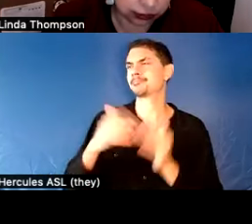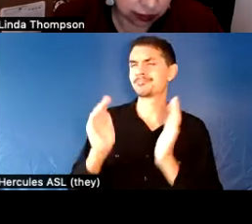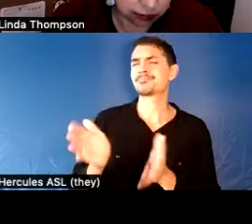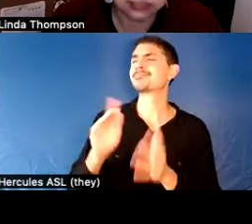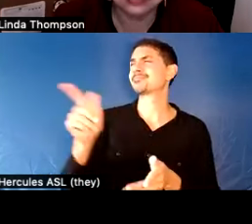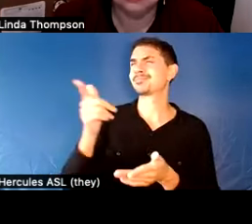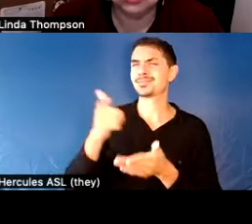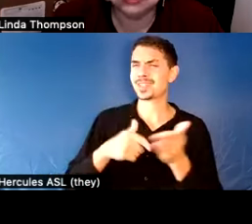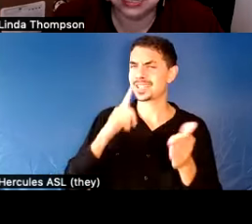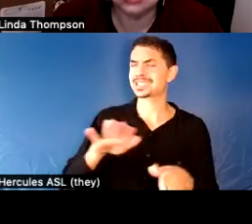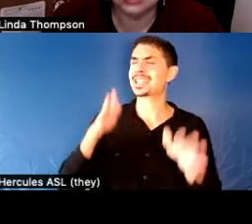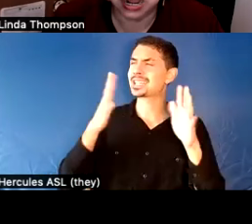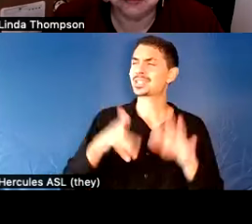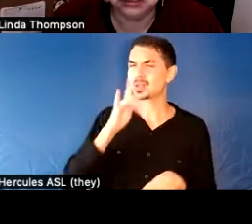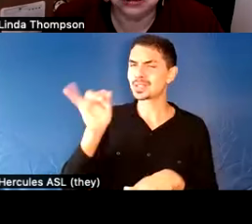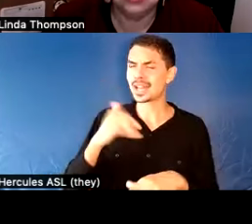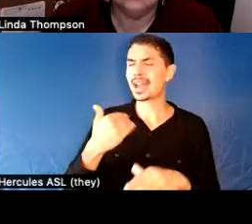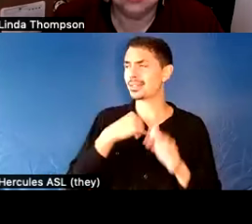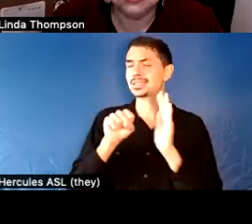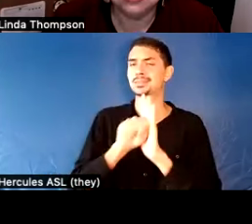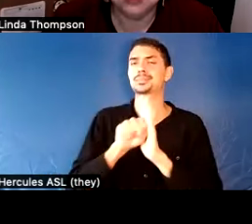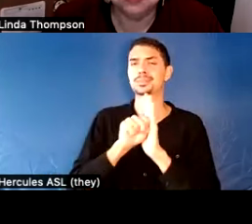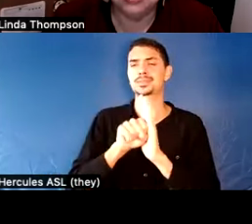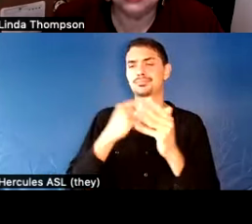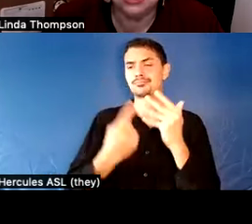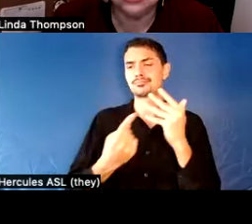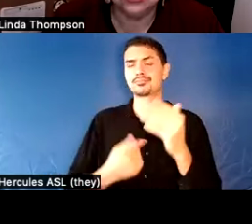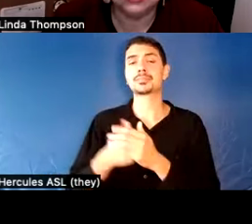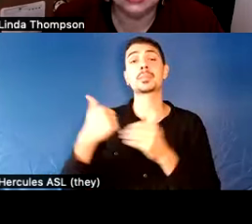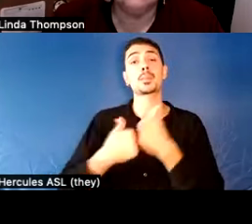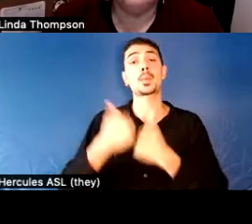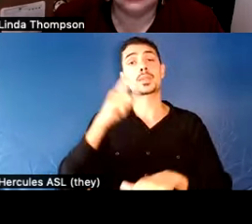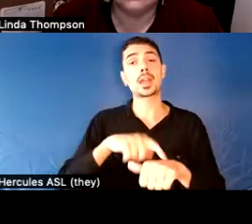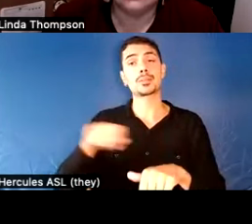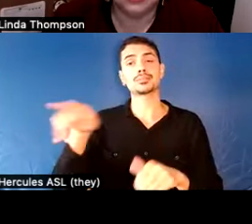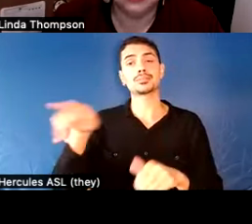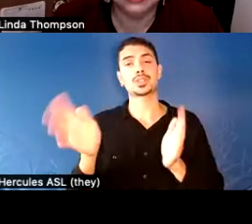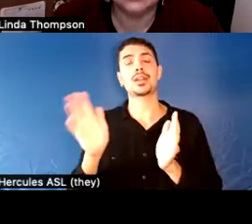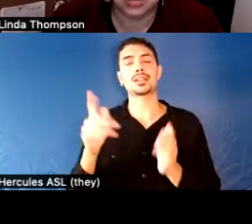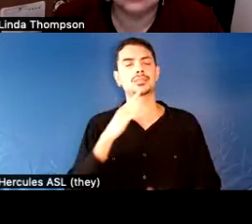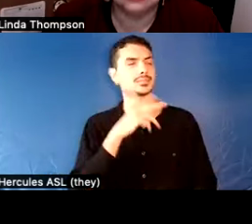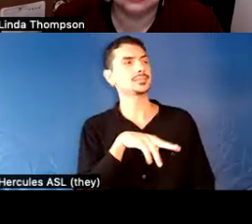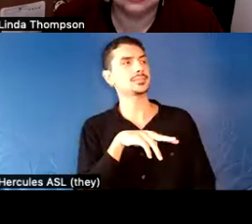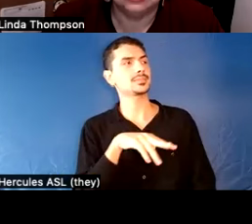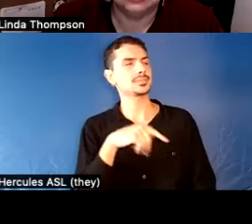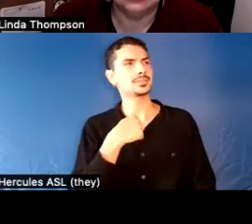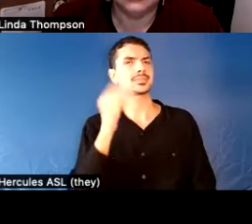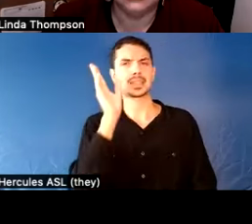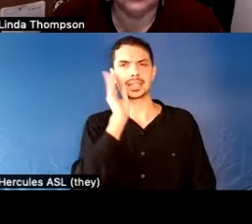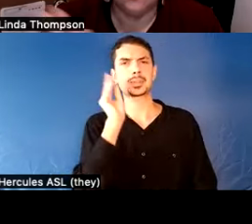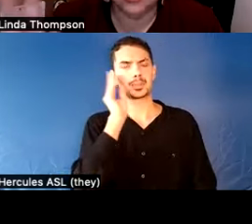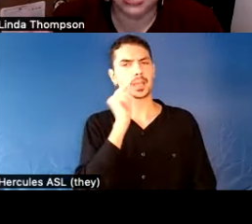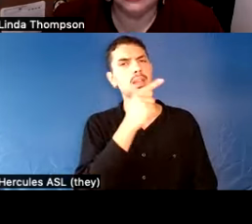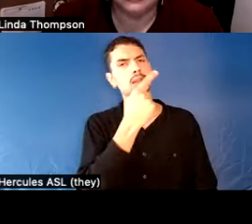and some of the symptoms that it can happen, most of the people I talked to were saying that they had experienced that. they